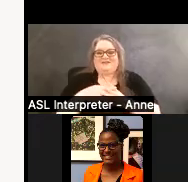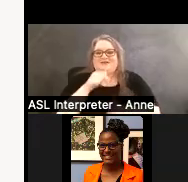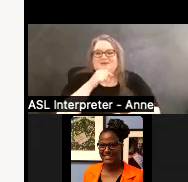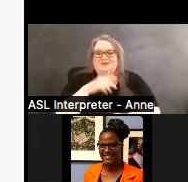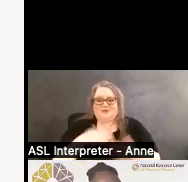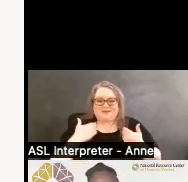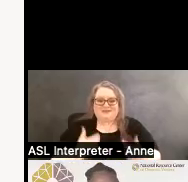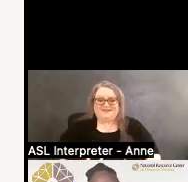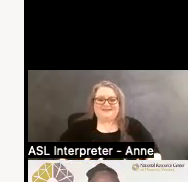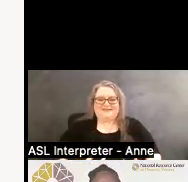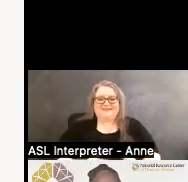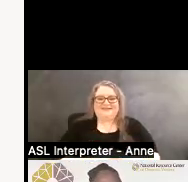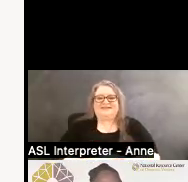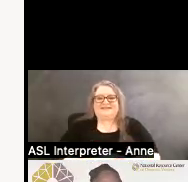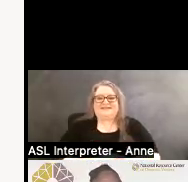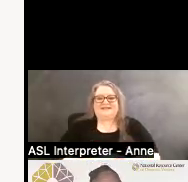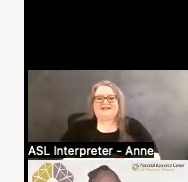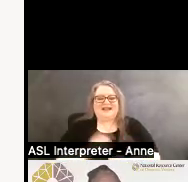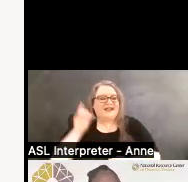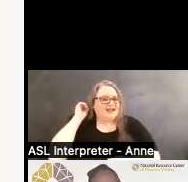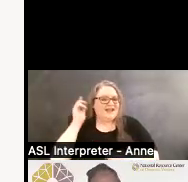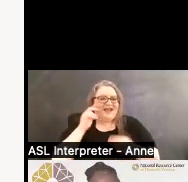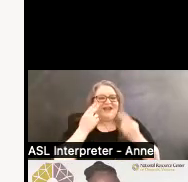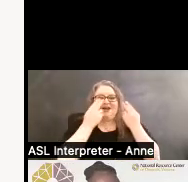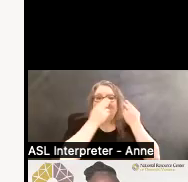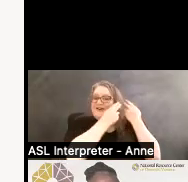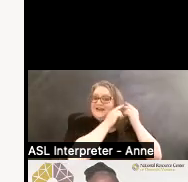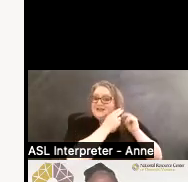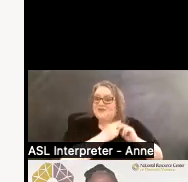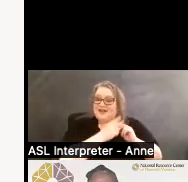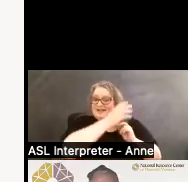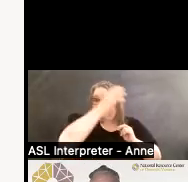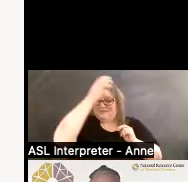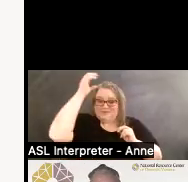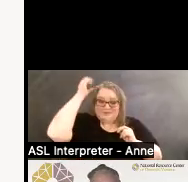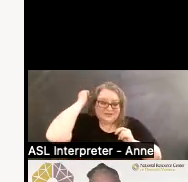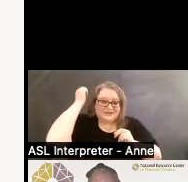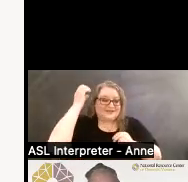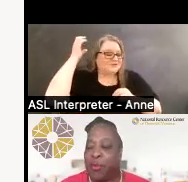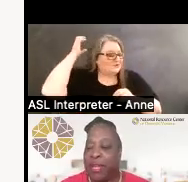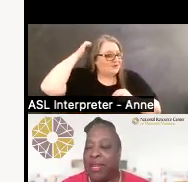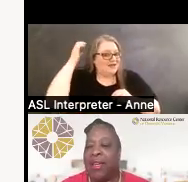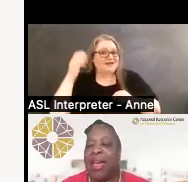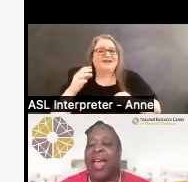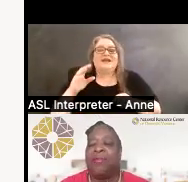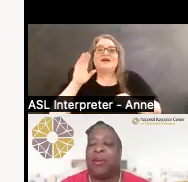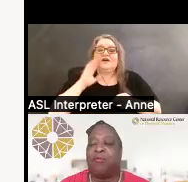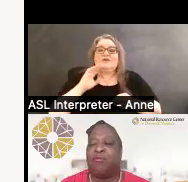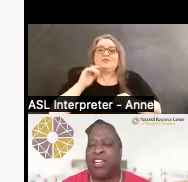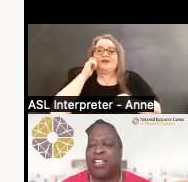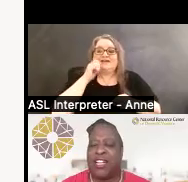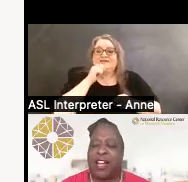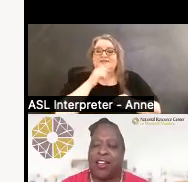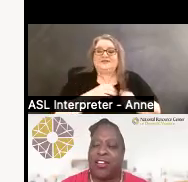I have braided hair that's pulled up into a bun. I am a brown-skinned woman. I have